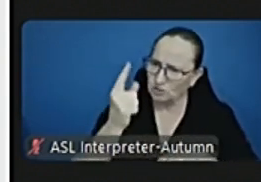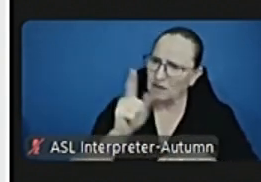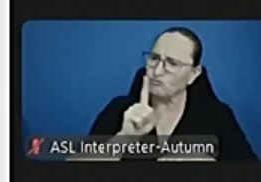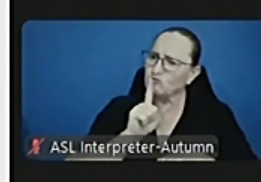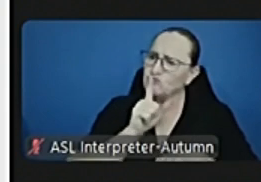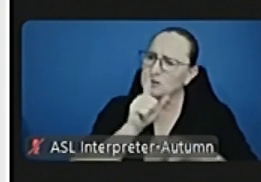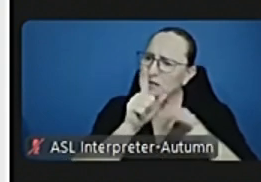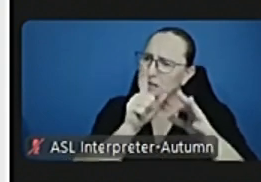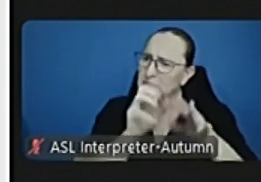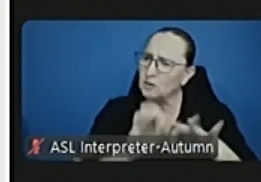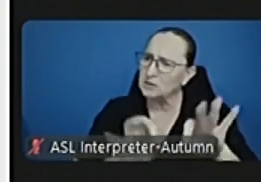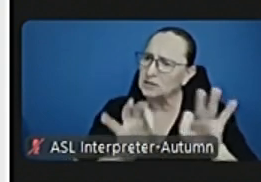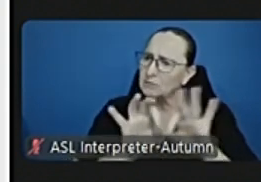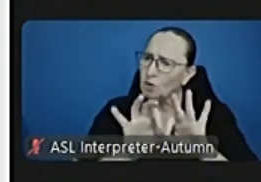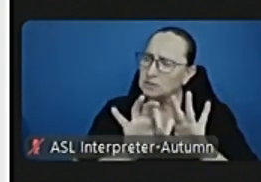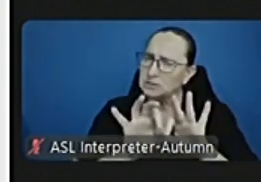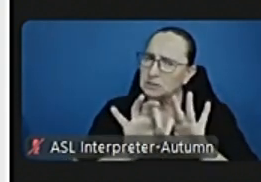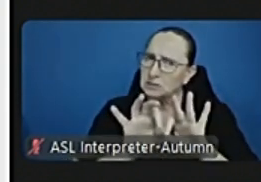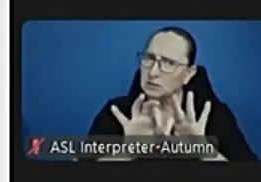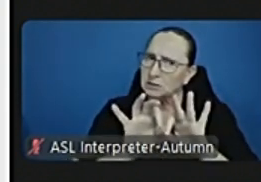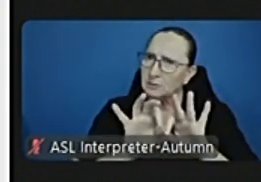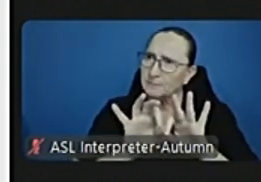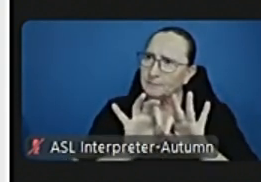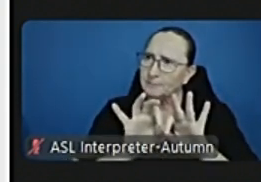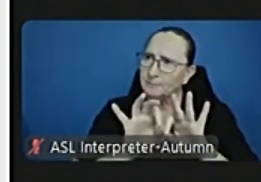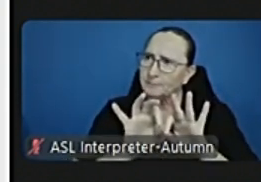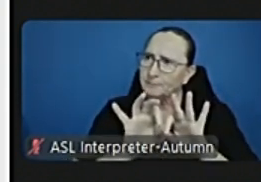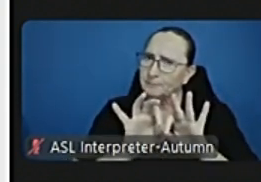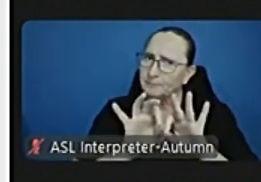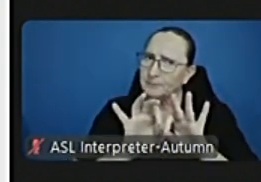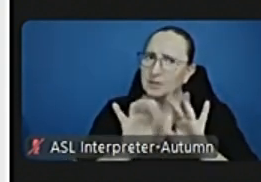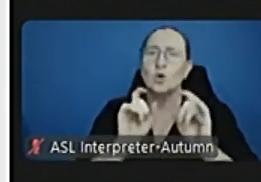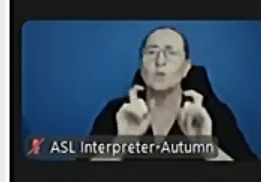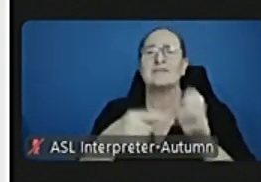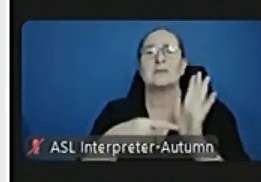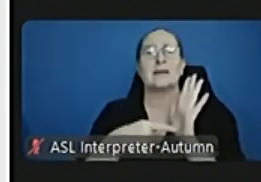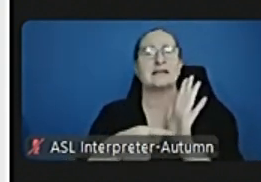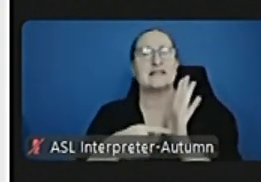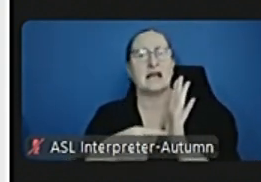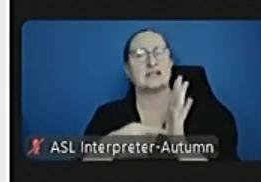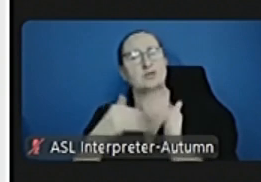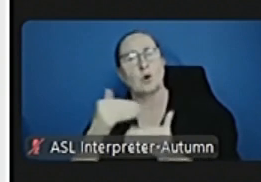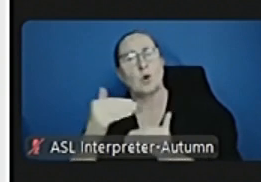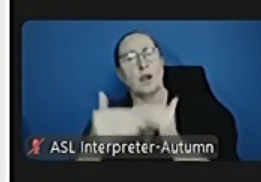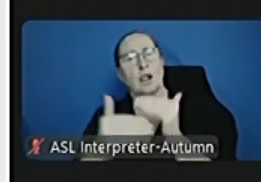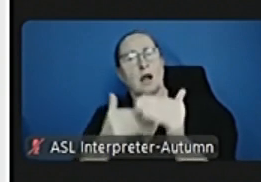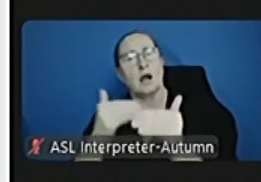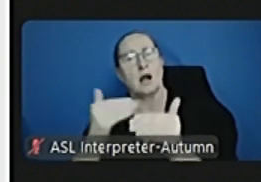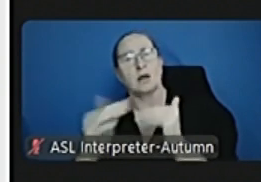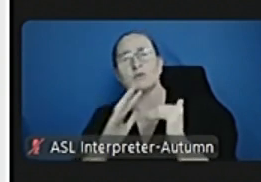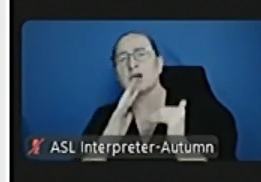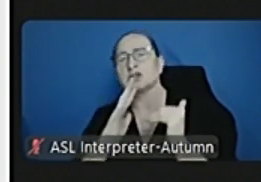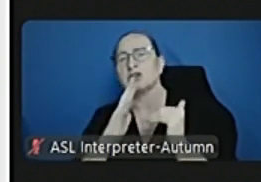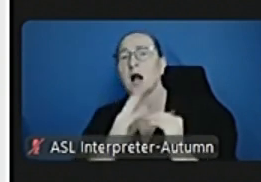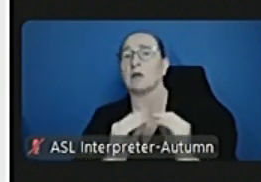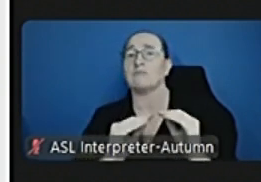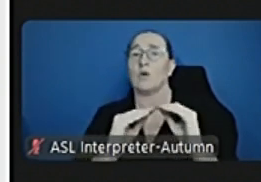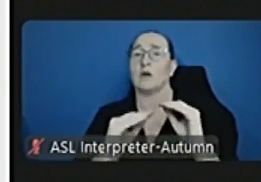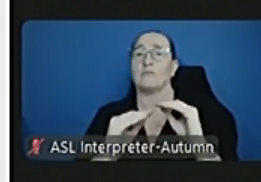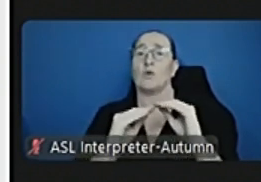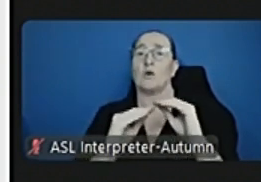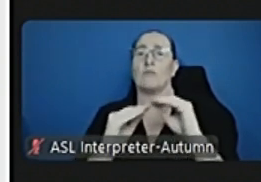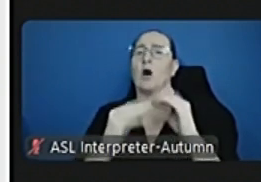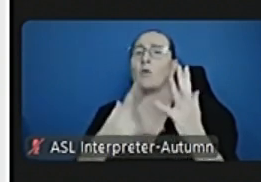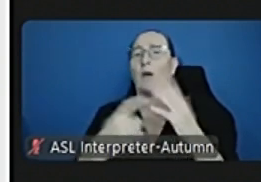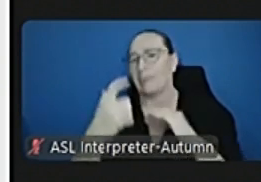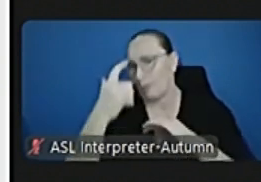matters? And so I'll give some examples as we're going along here as we talk more and more about what the brain does and doesn't